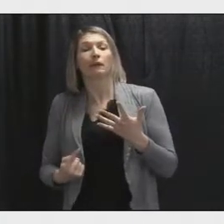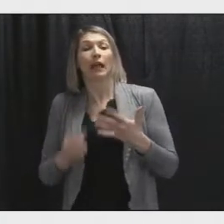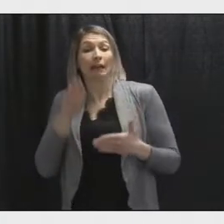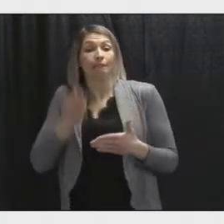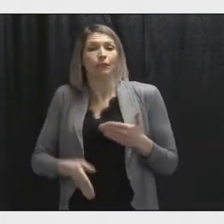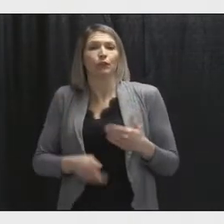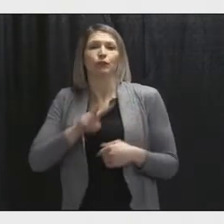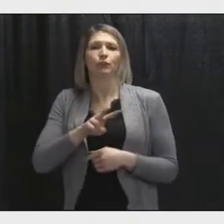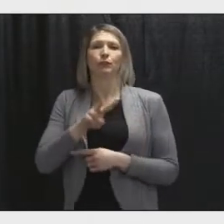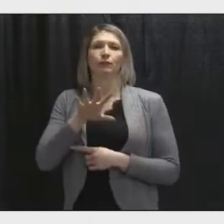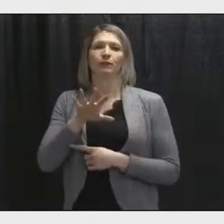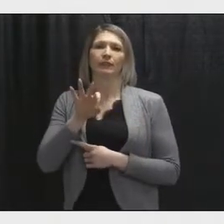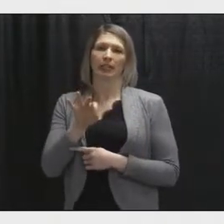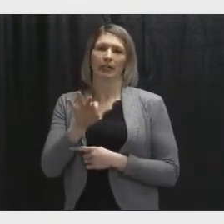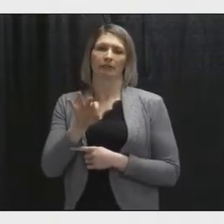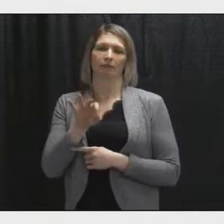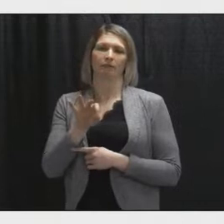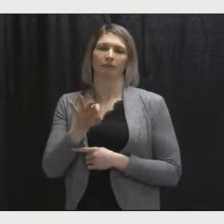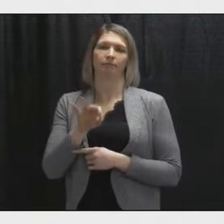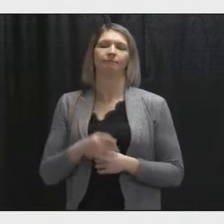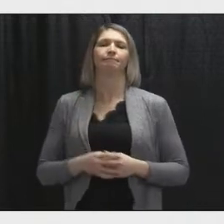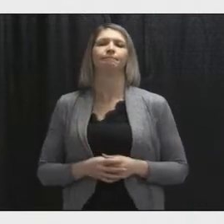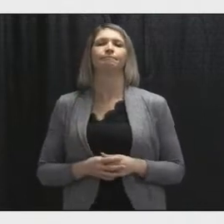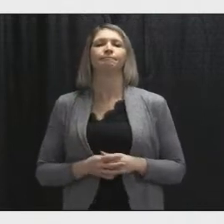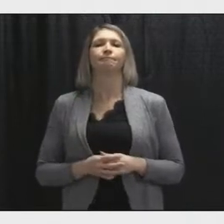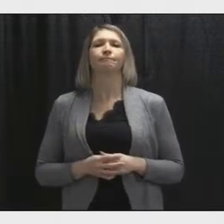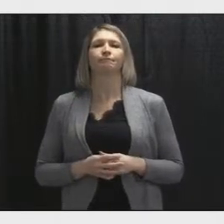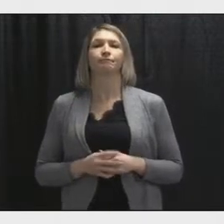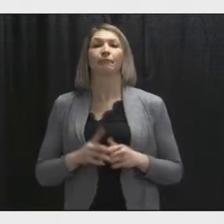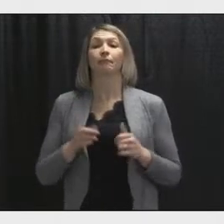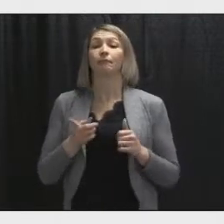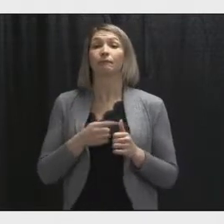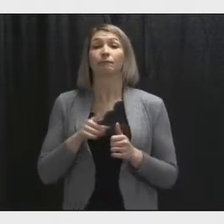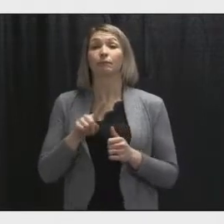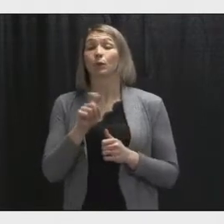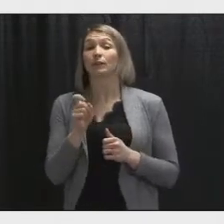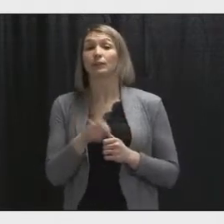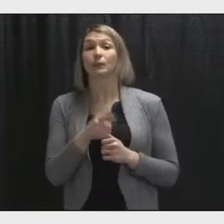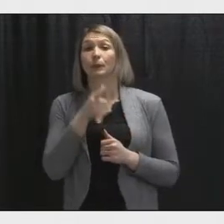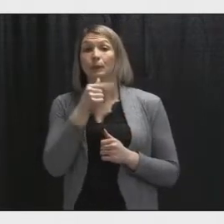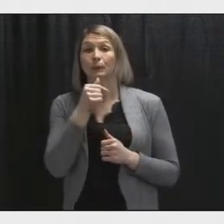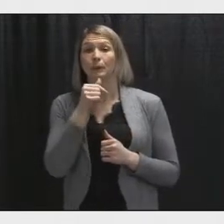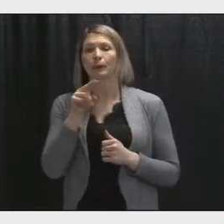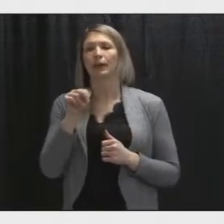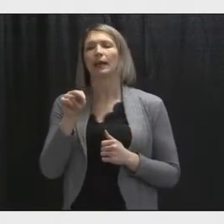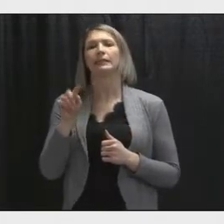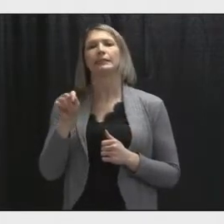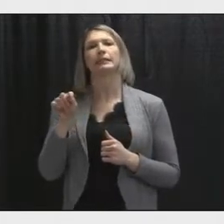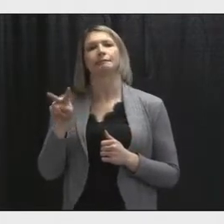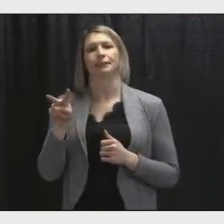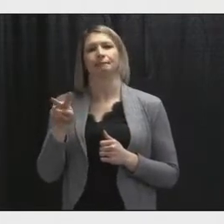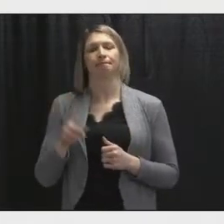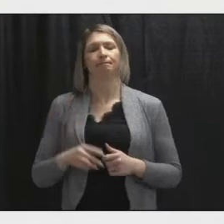questions can be emailed. Our first questions today are from Kellyanne Roberts of NTV News. Please go